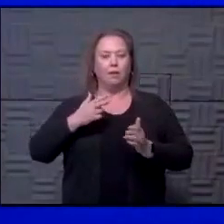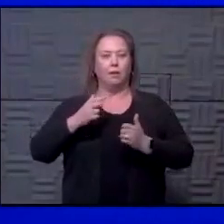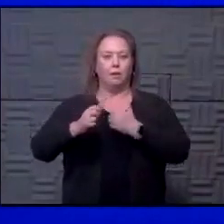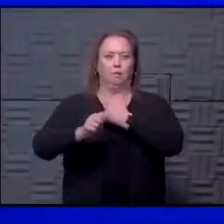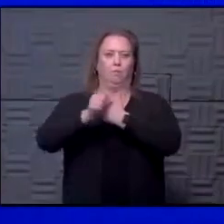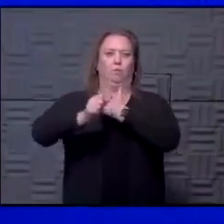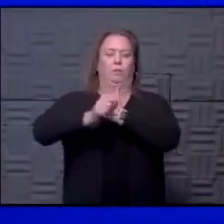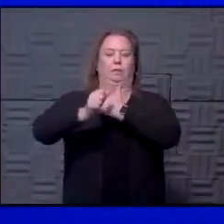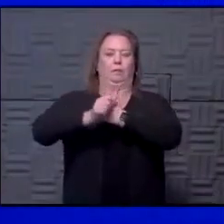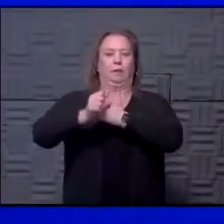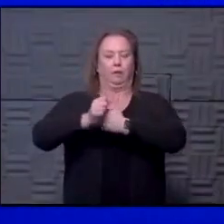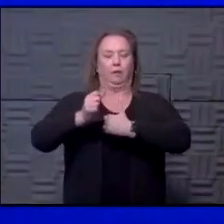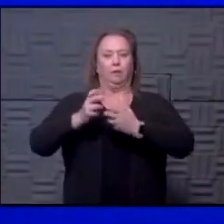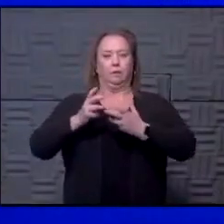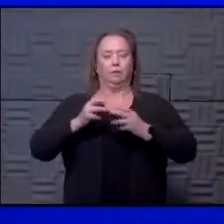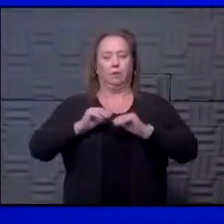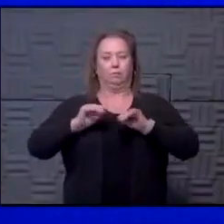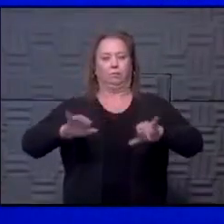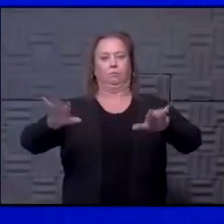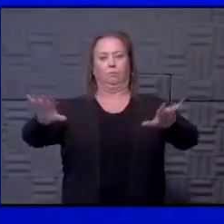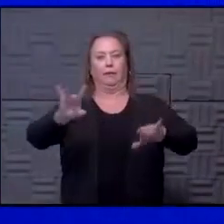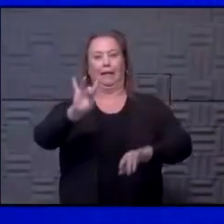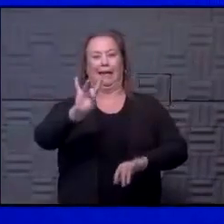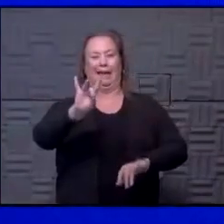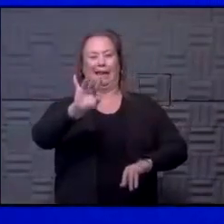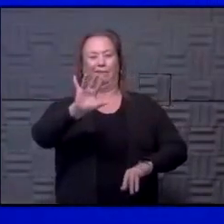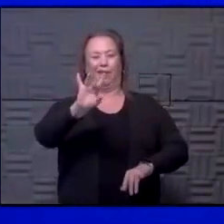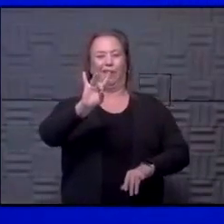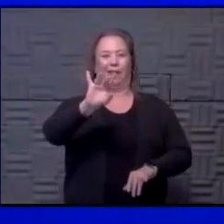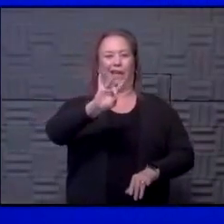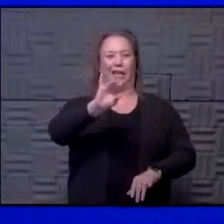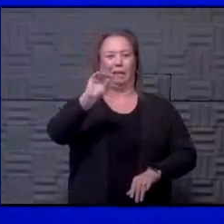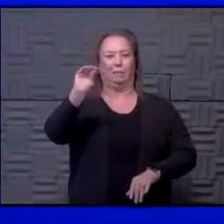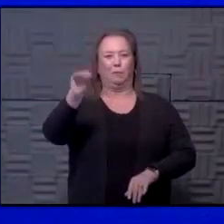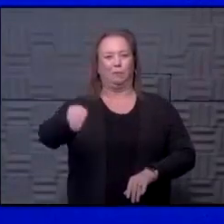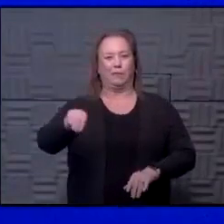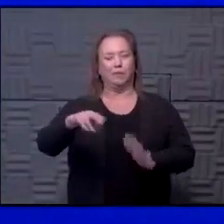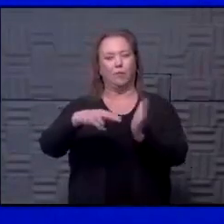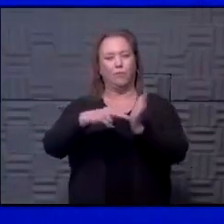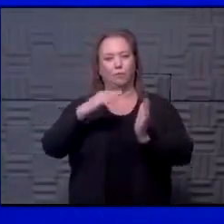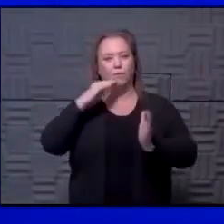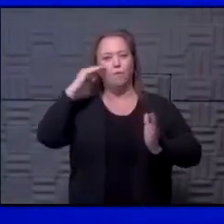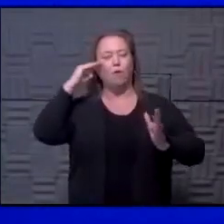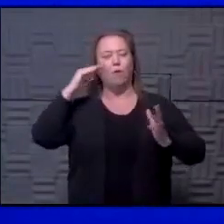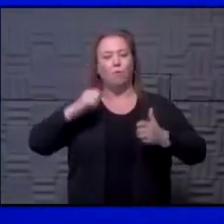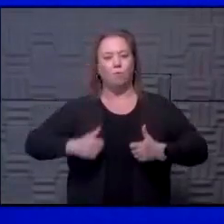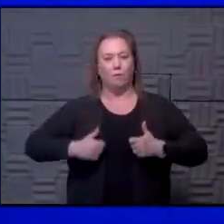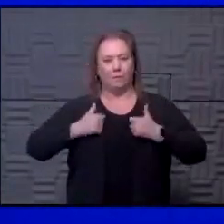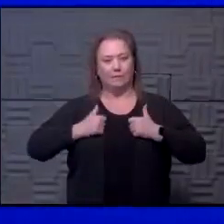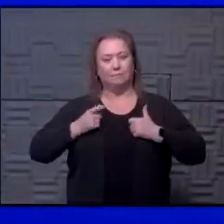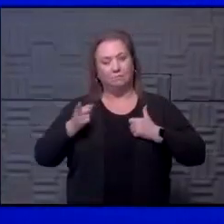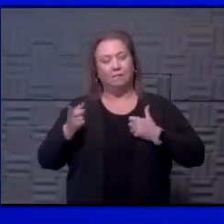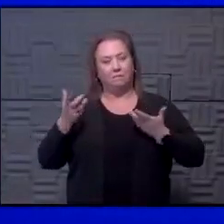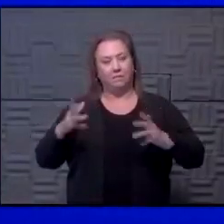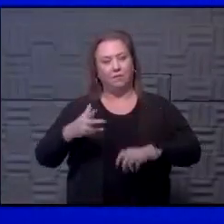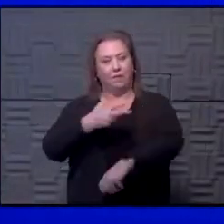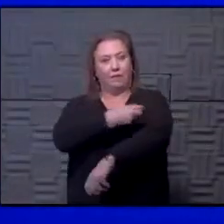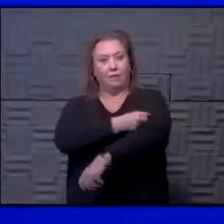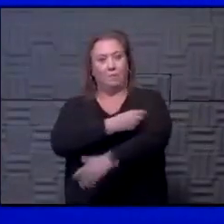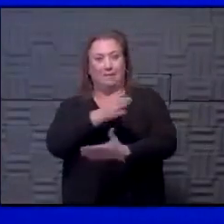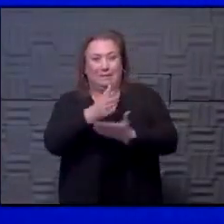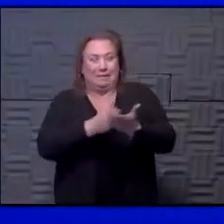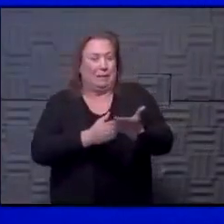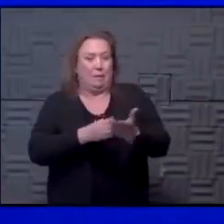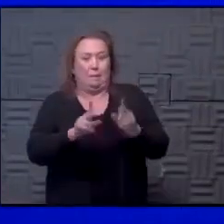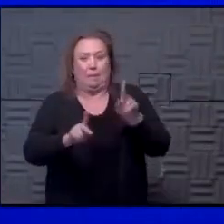that have come out. And about 85 to 88% of residents in nursing homes have accepted the vaccine, but there are some that have